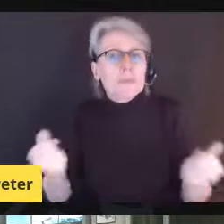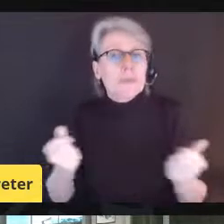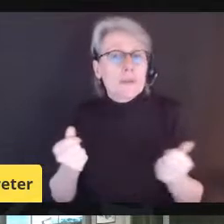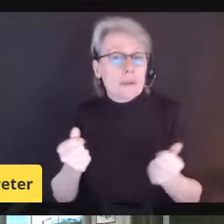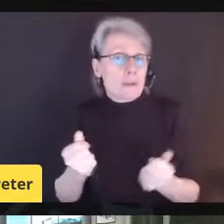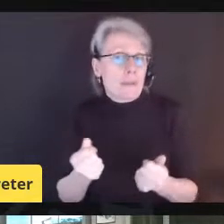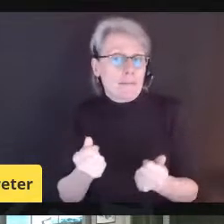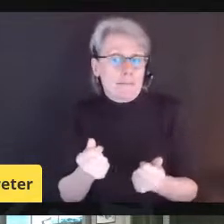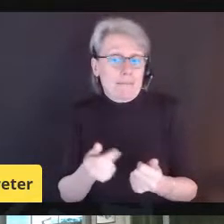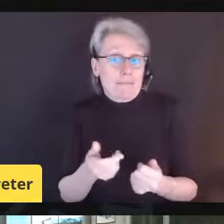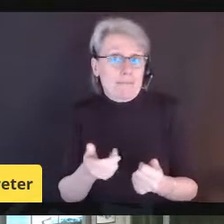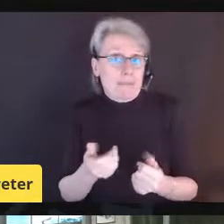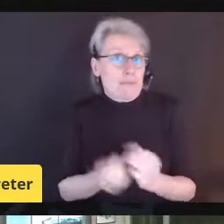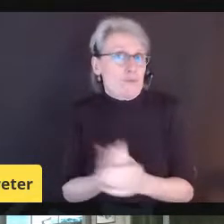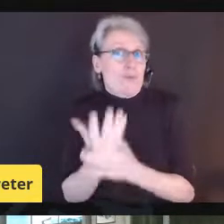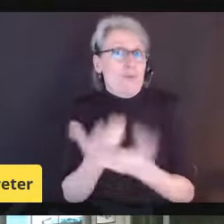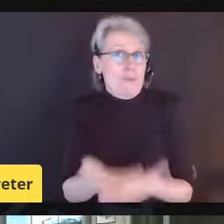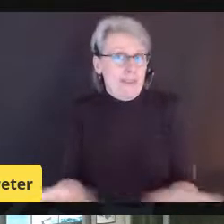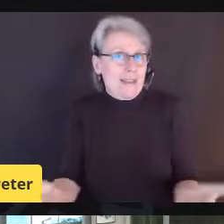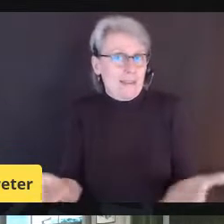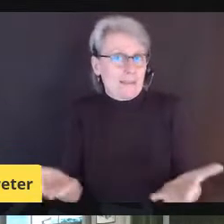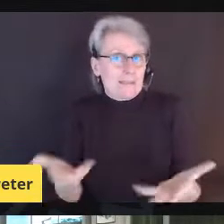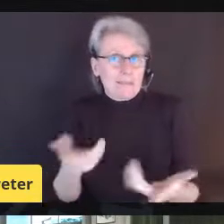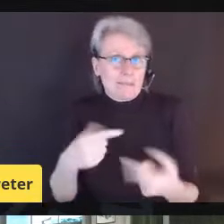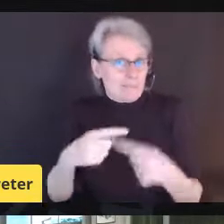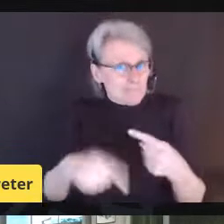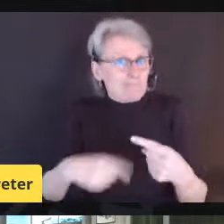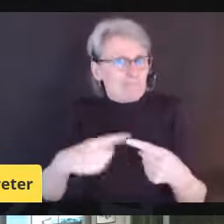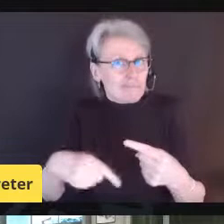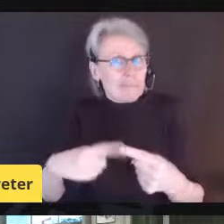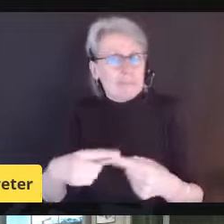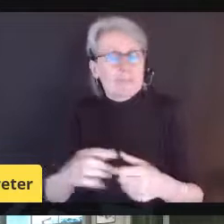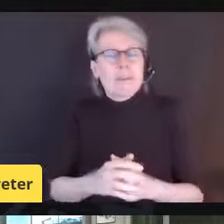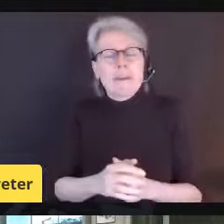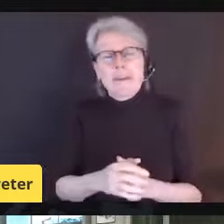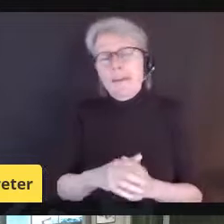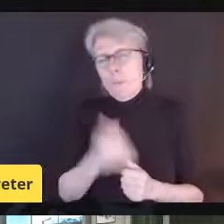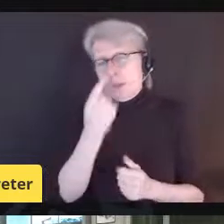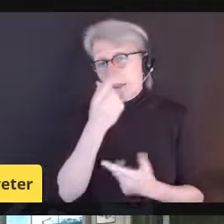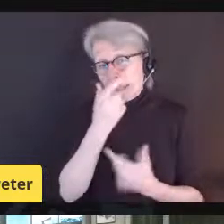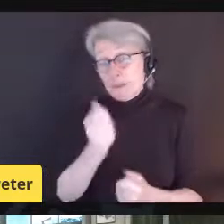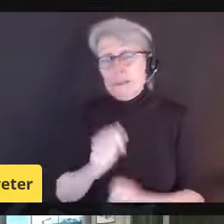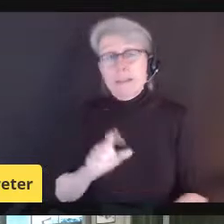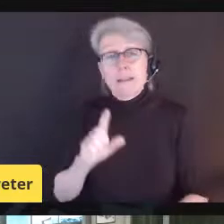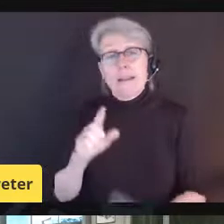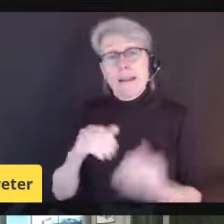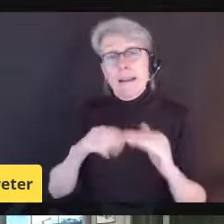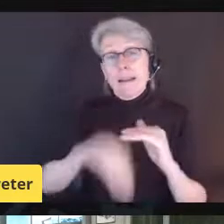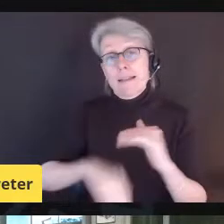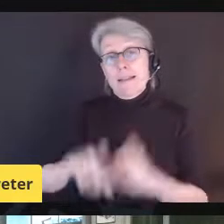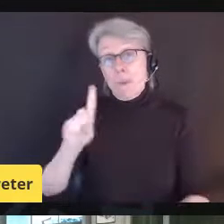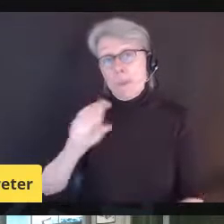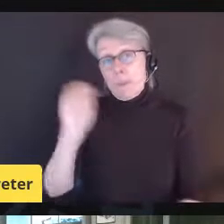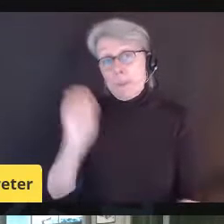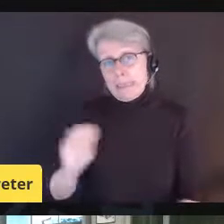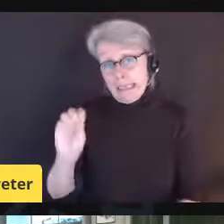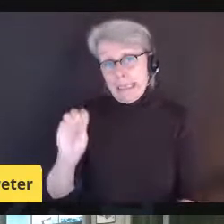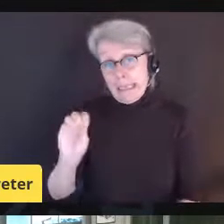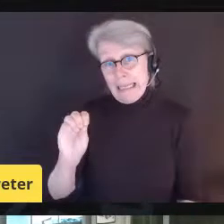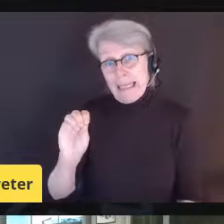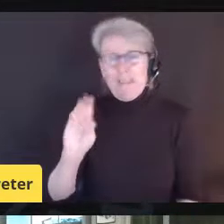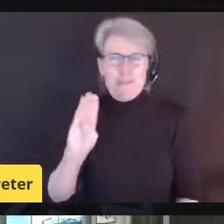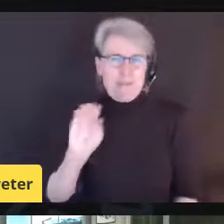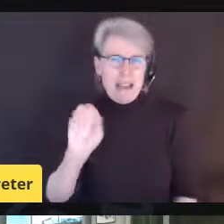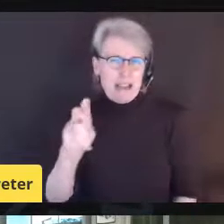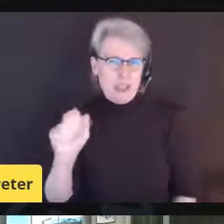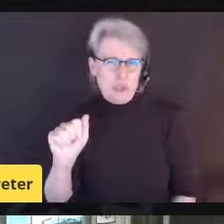piece of information that I think is really, really cool is that actually less than 1% of all bacteria cause disease. So I